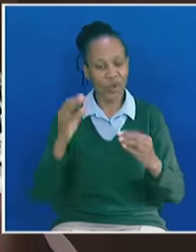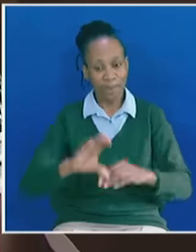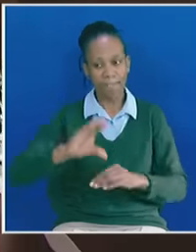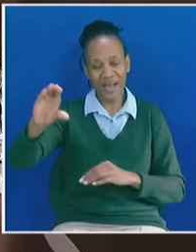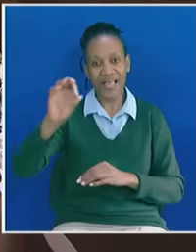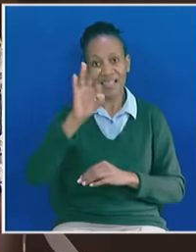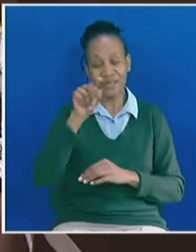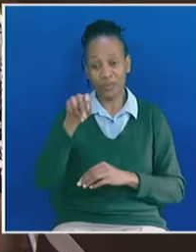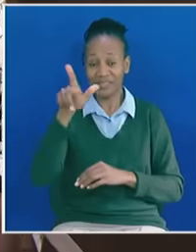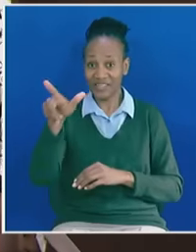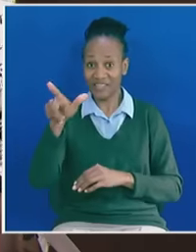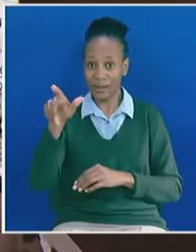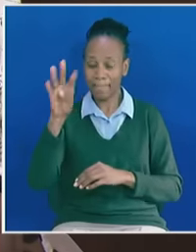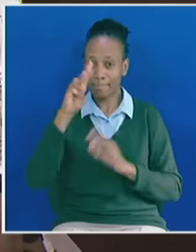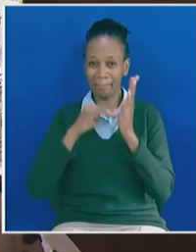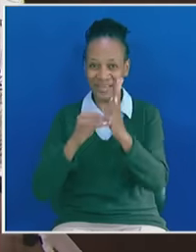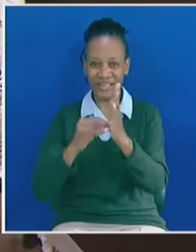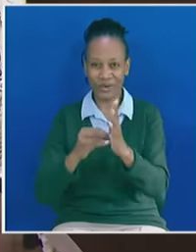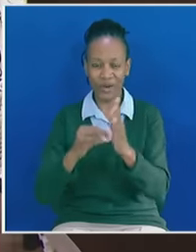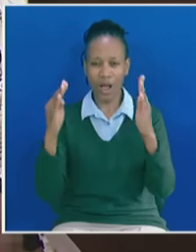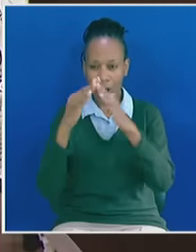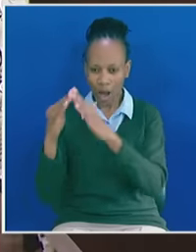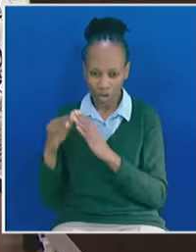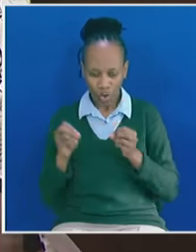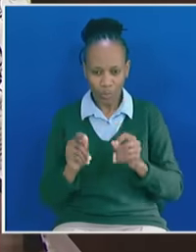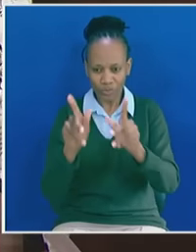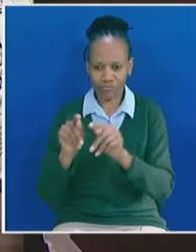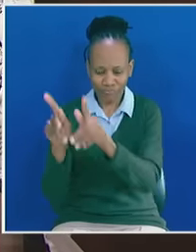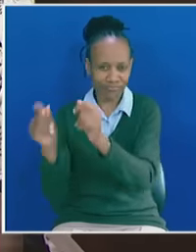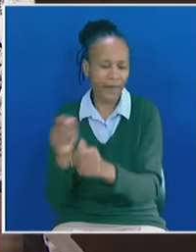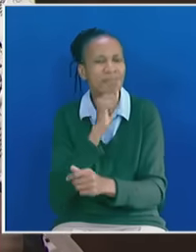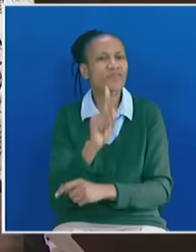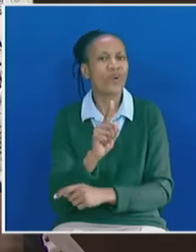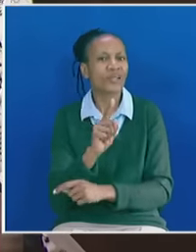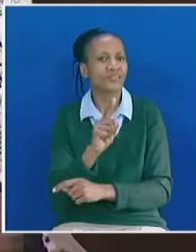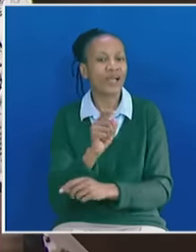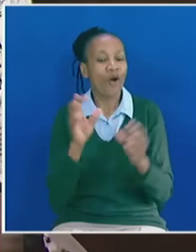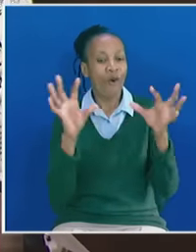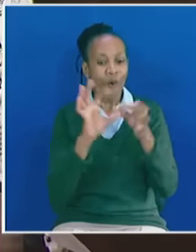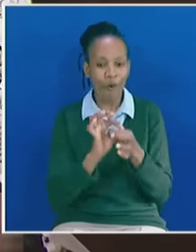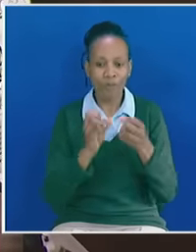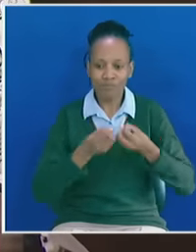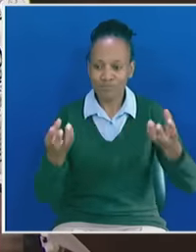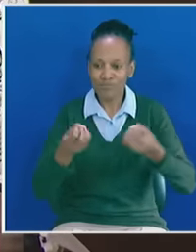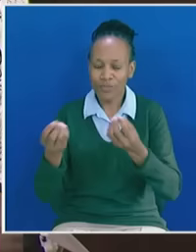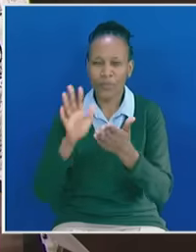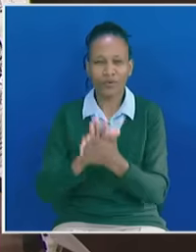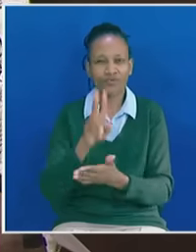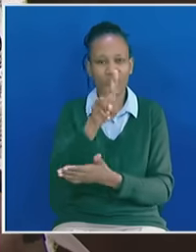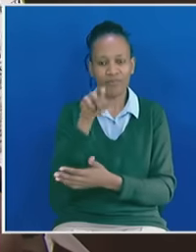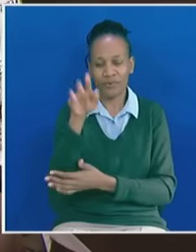million different housing opportunities, which means that a home has been provided to about